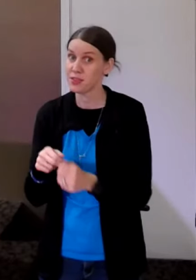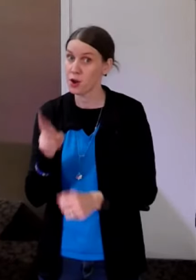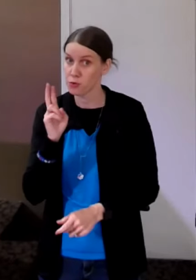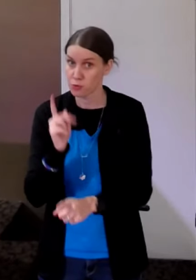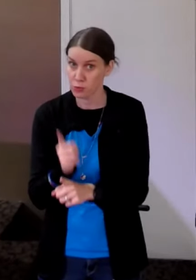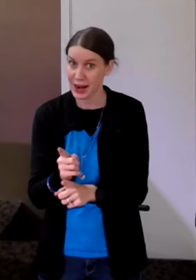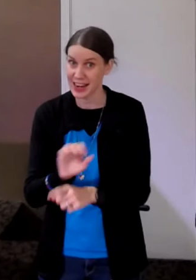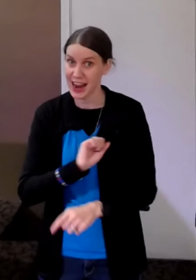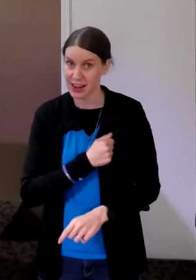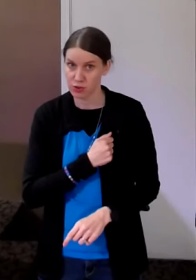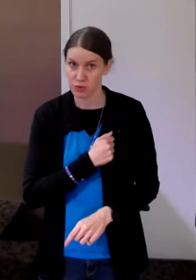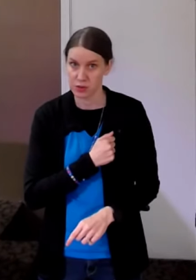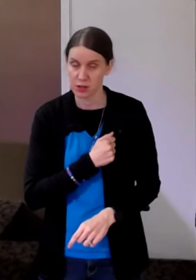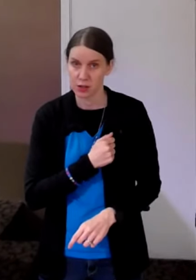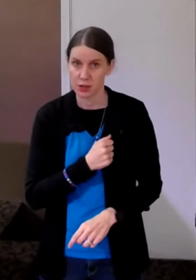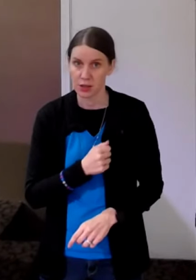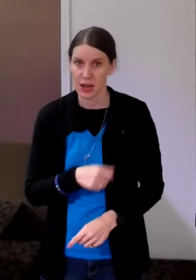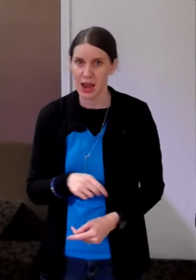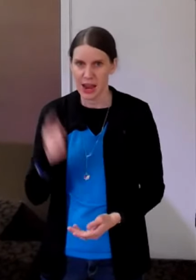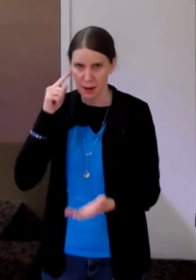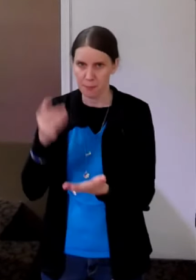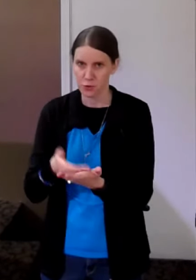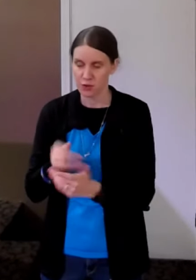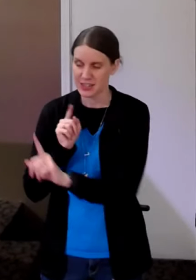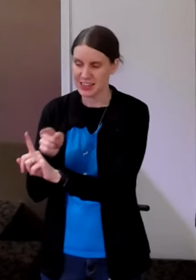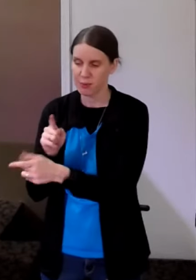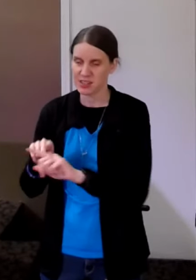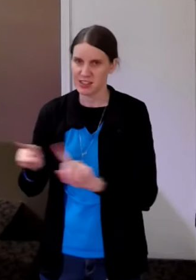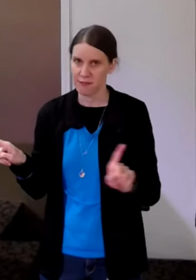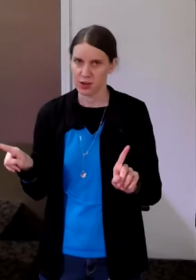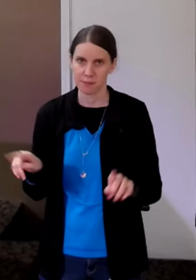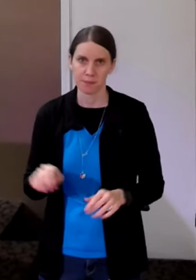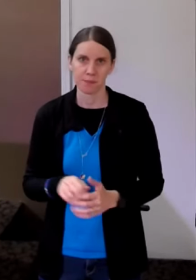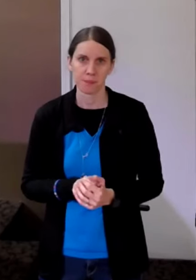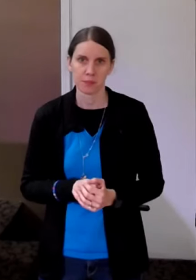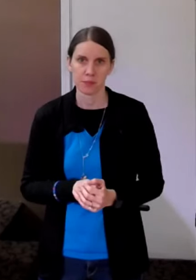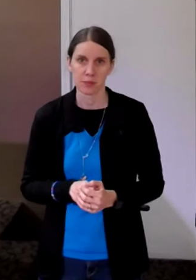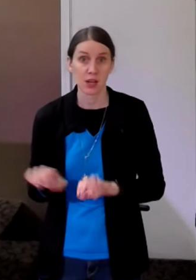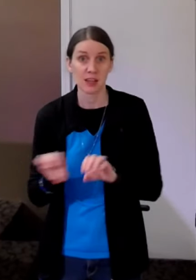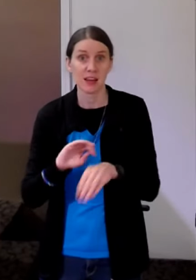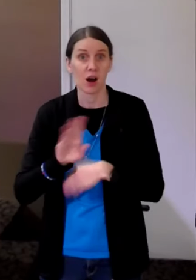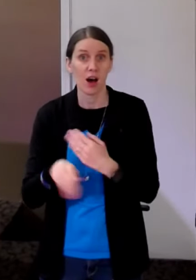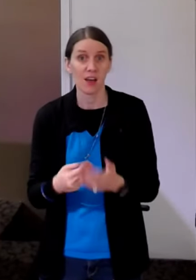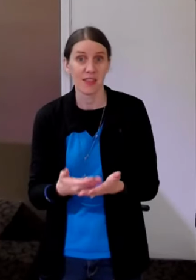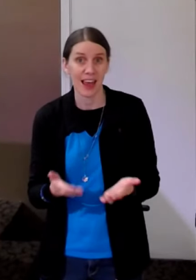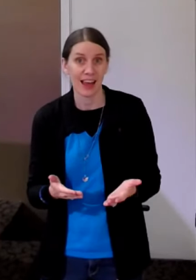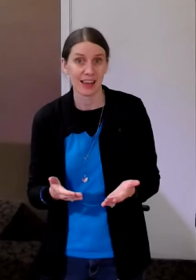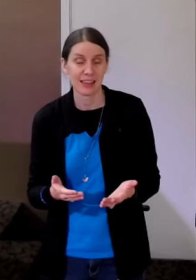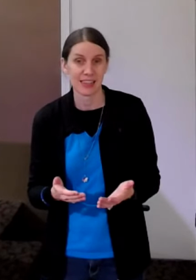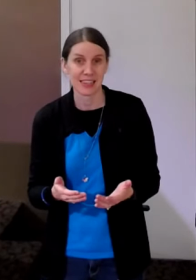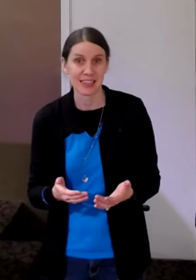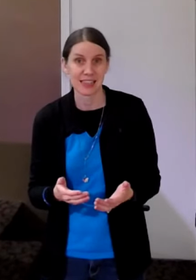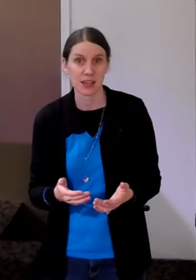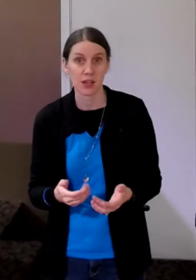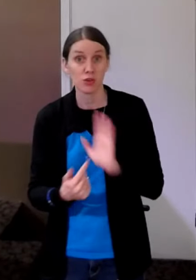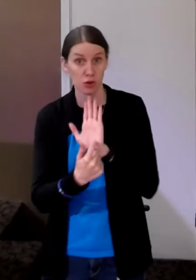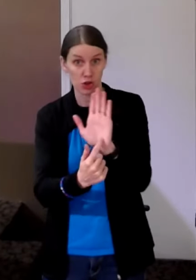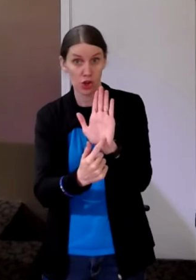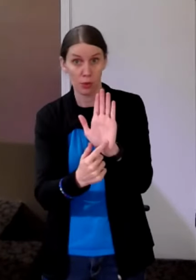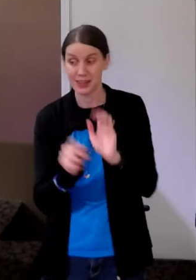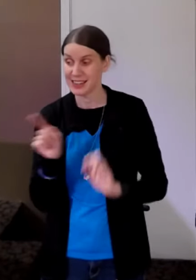that He was different than any other human that had ever lived. And He did all of that to show you that He was God come in the